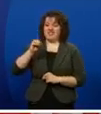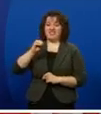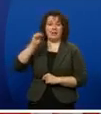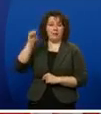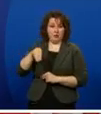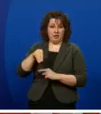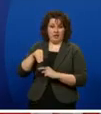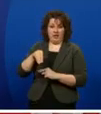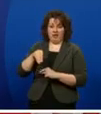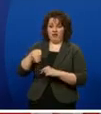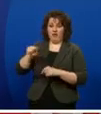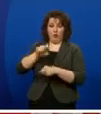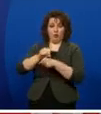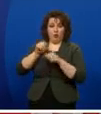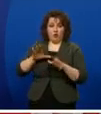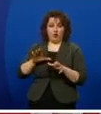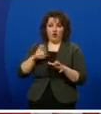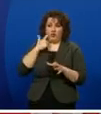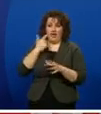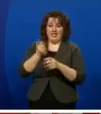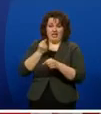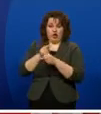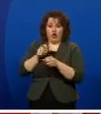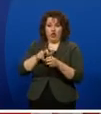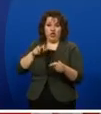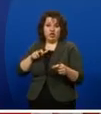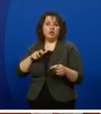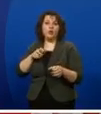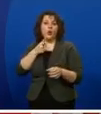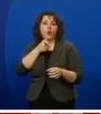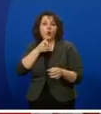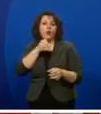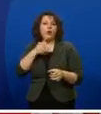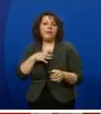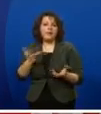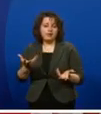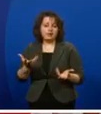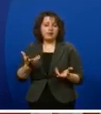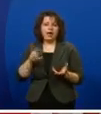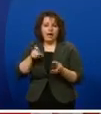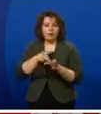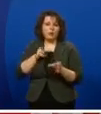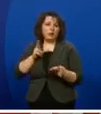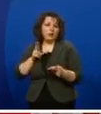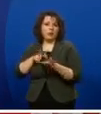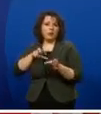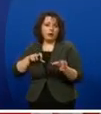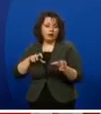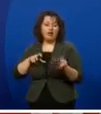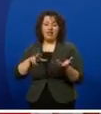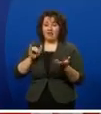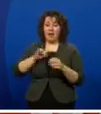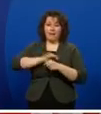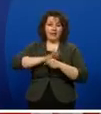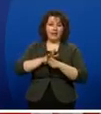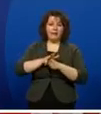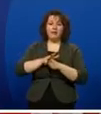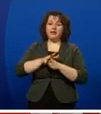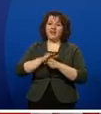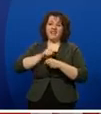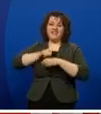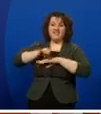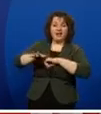of the workers that left the workforce in this past year were women. The pandemic has disproportionately affected